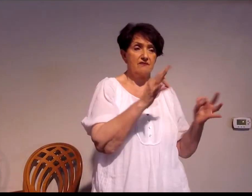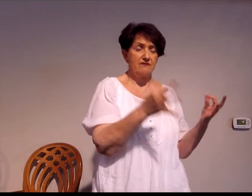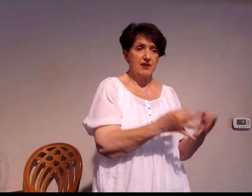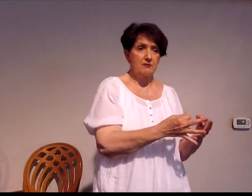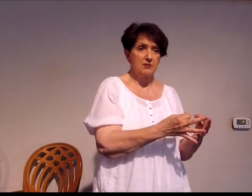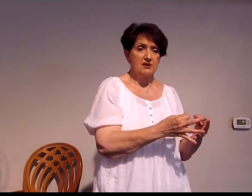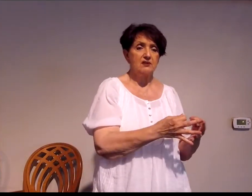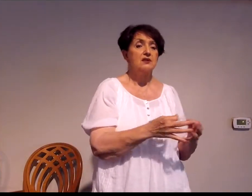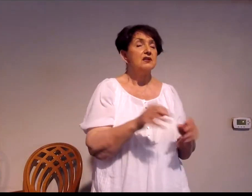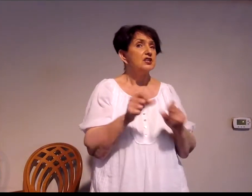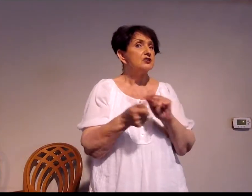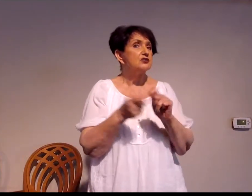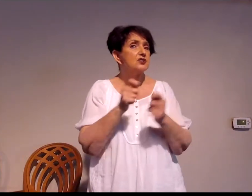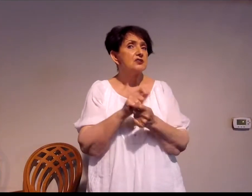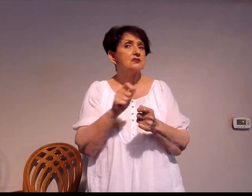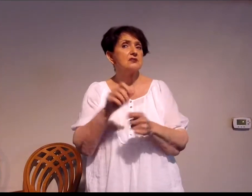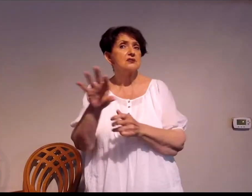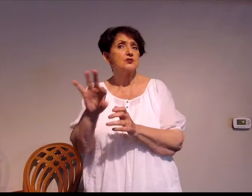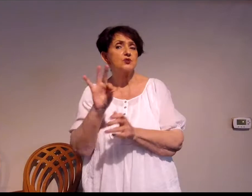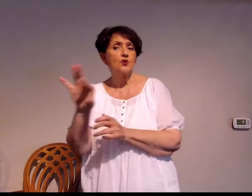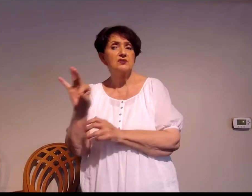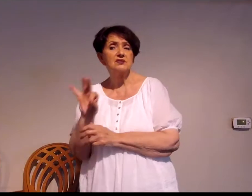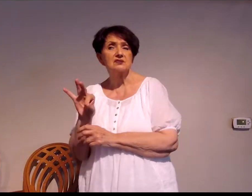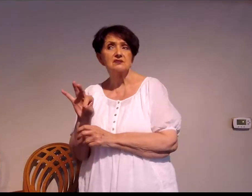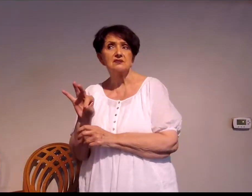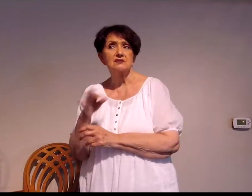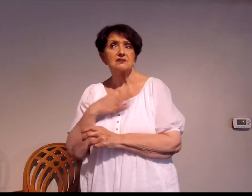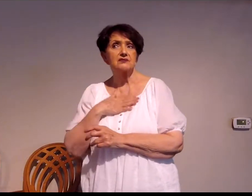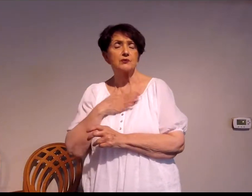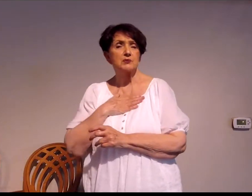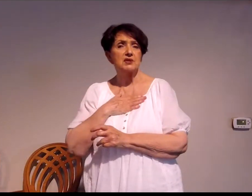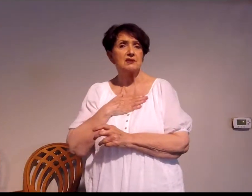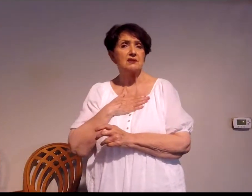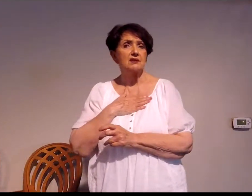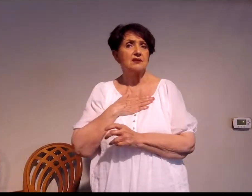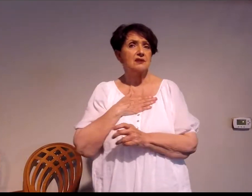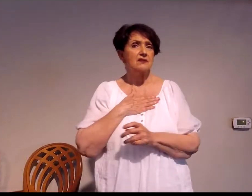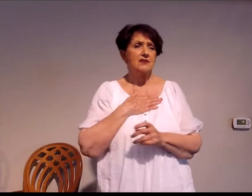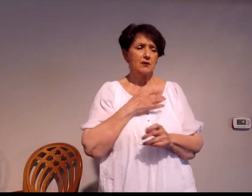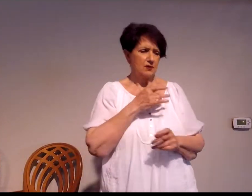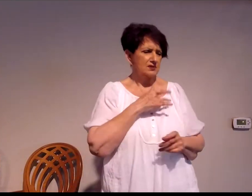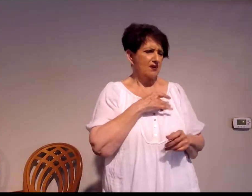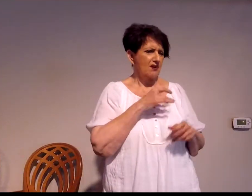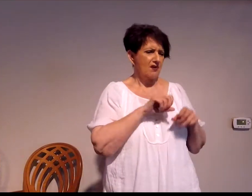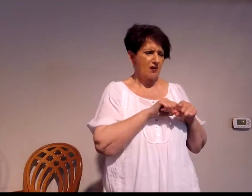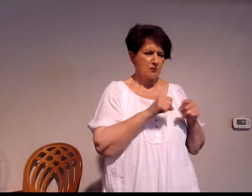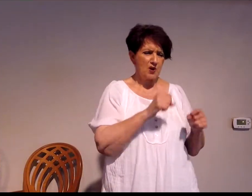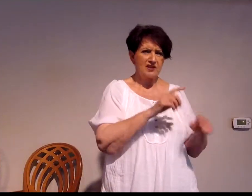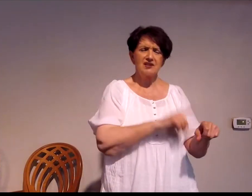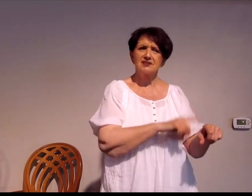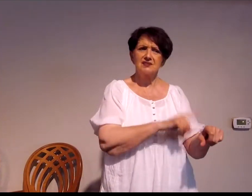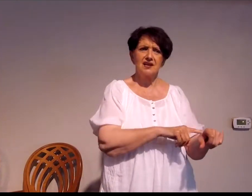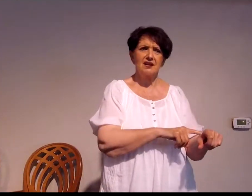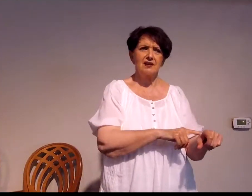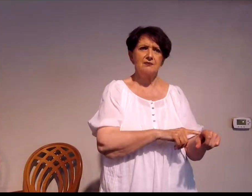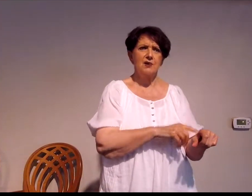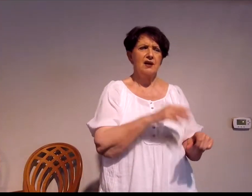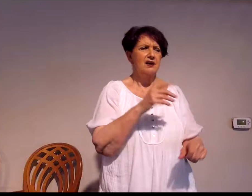choices I made, et cetera, et cetera. But that was a very heartbreaking time. I'm not sure I ever fully grieved